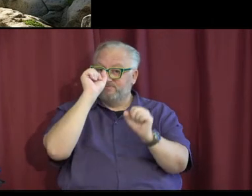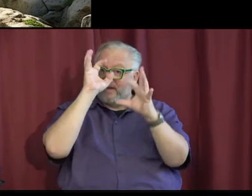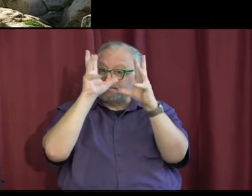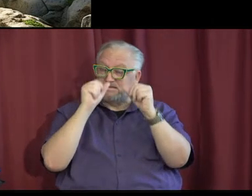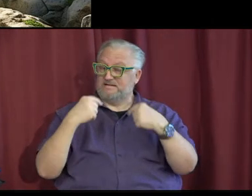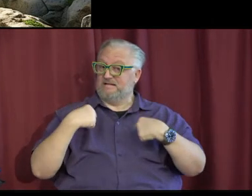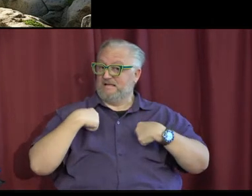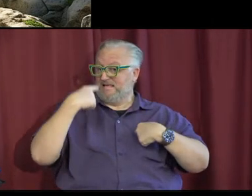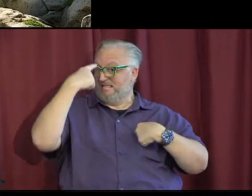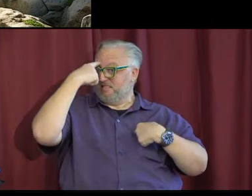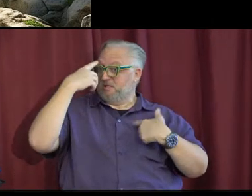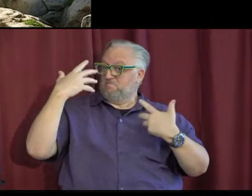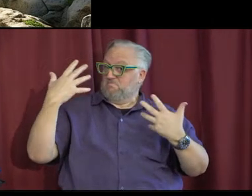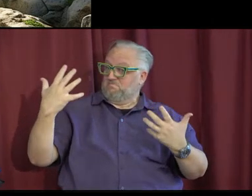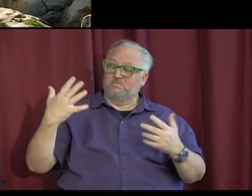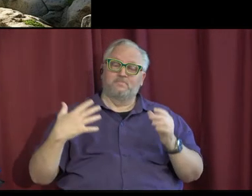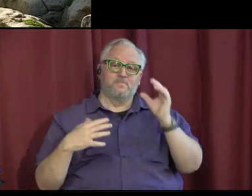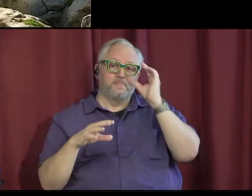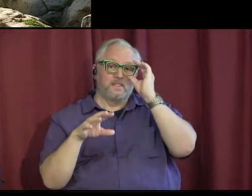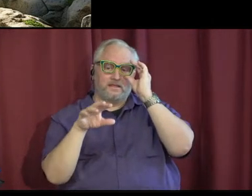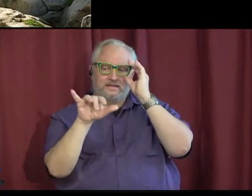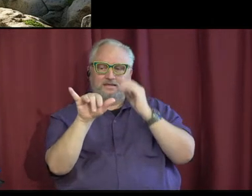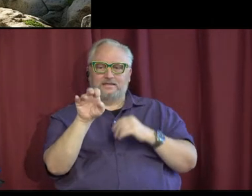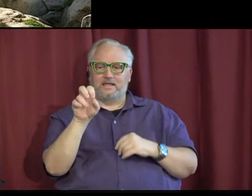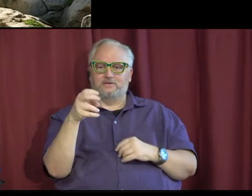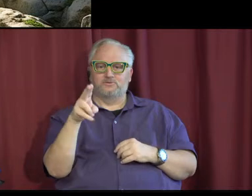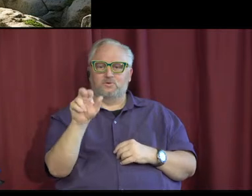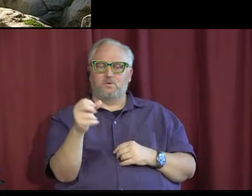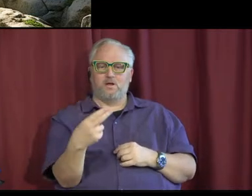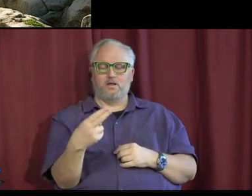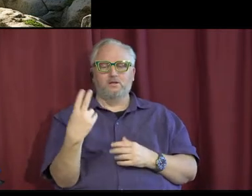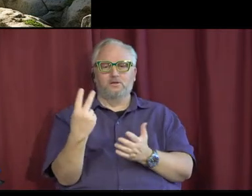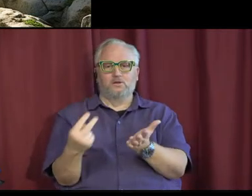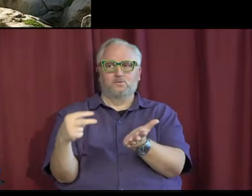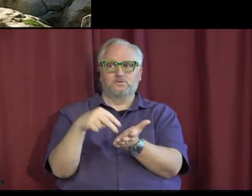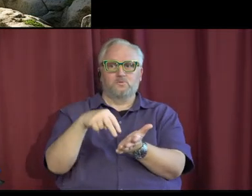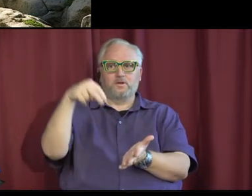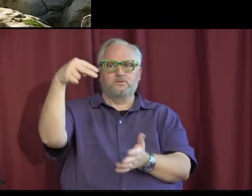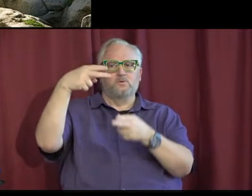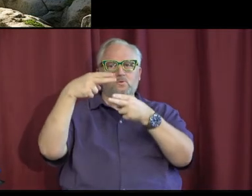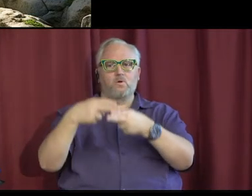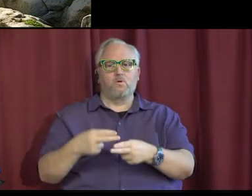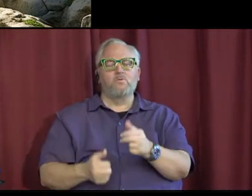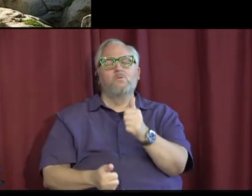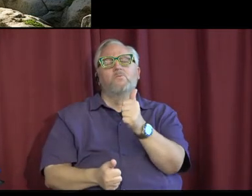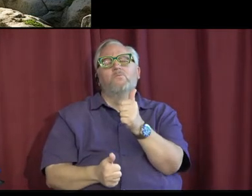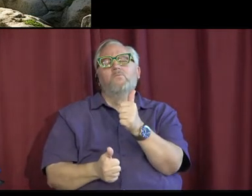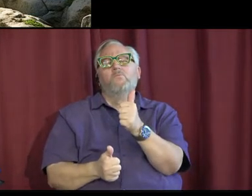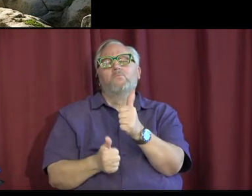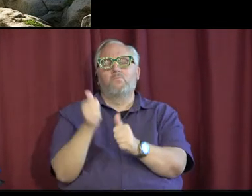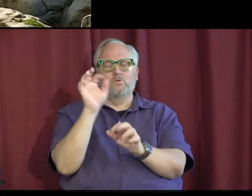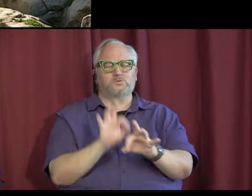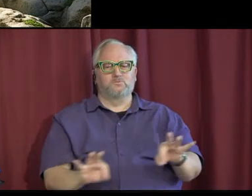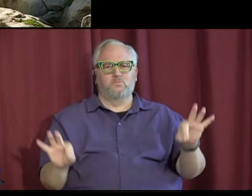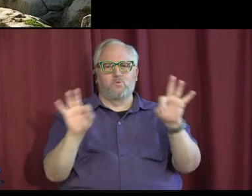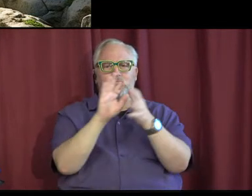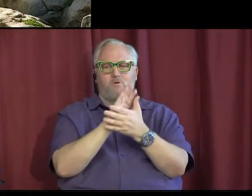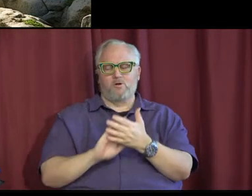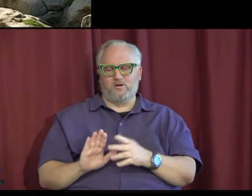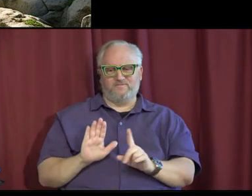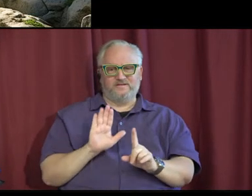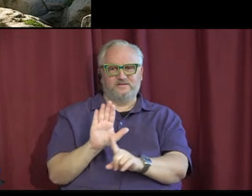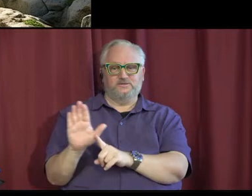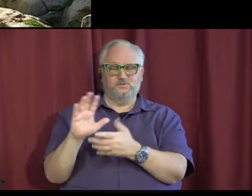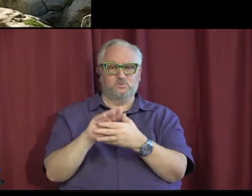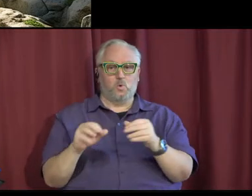least. Yeshua's resurrection is considered the most important part of his story, but nobody sees